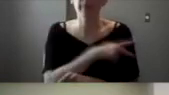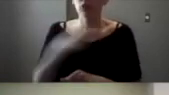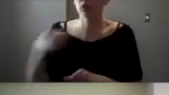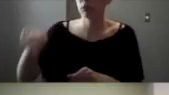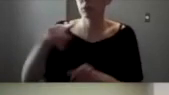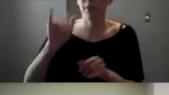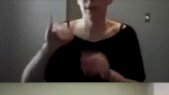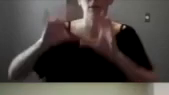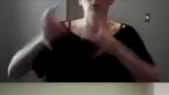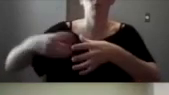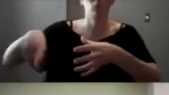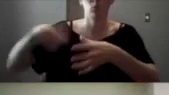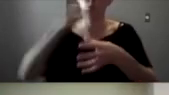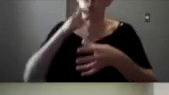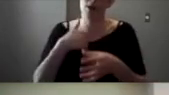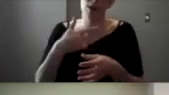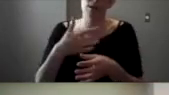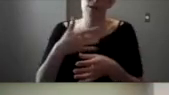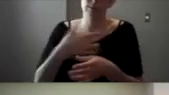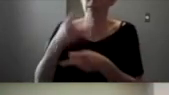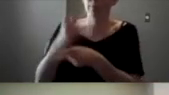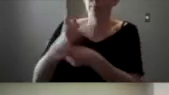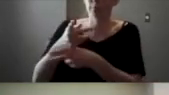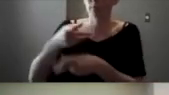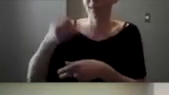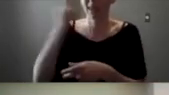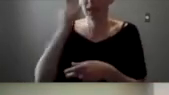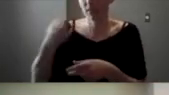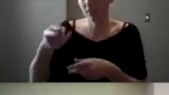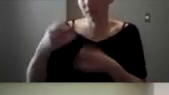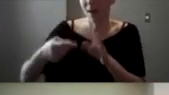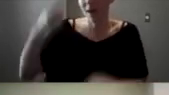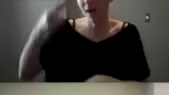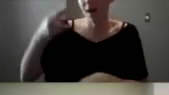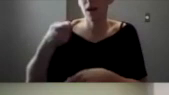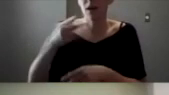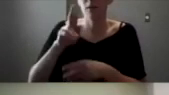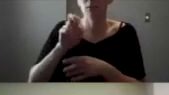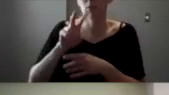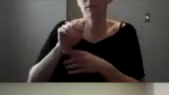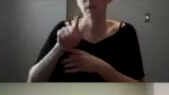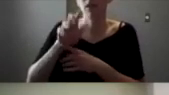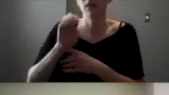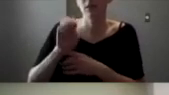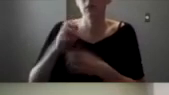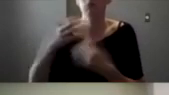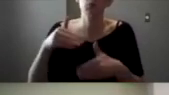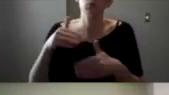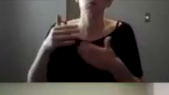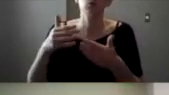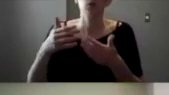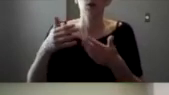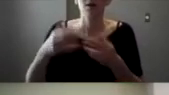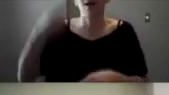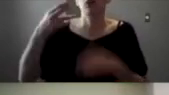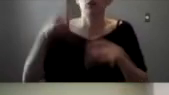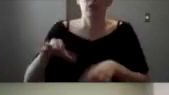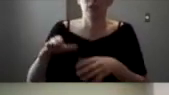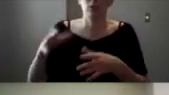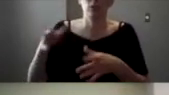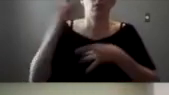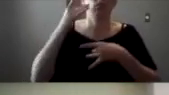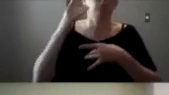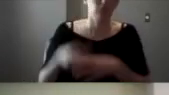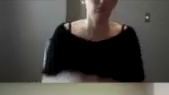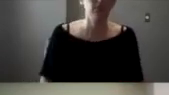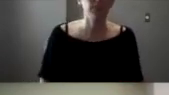Now that can be converted into information that you can use in clinical practice. So when you're doing IUD services, try to have